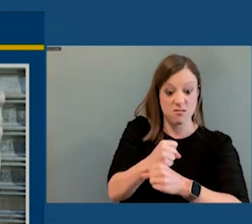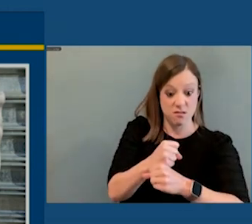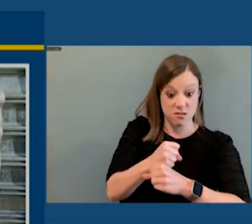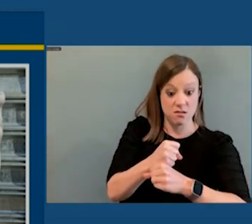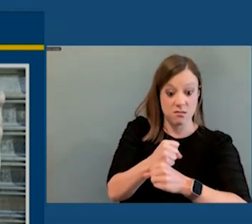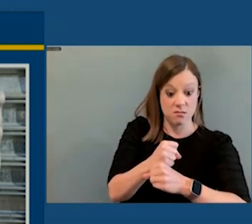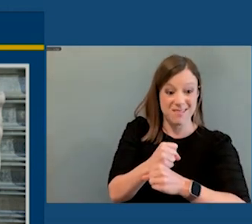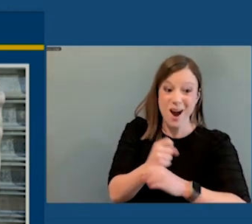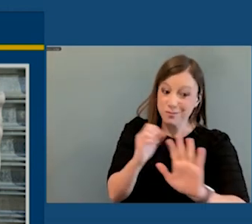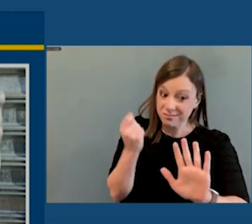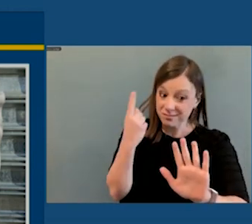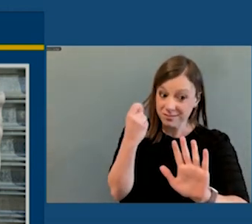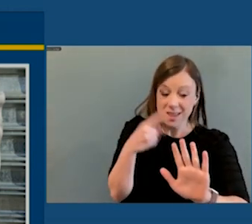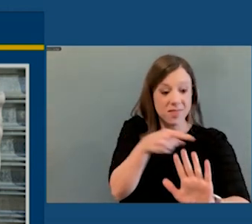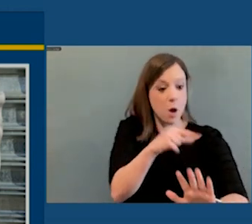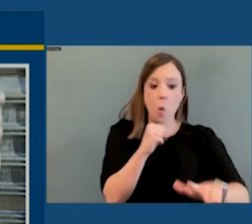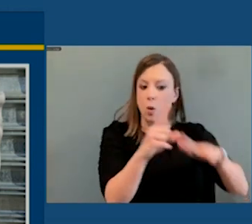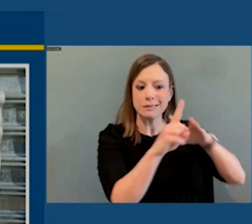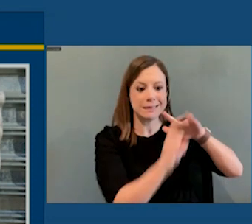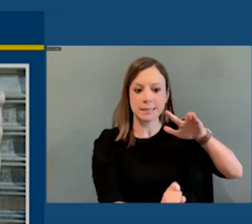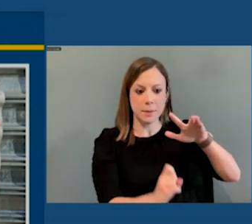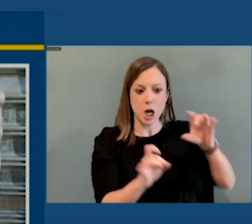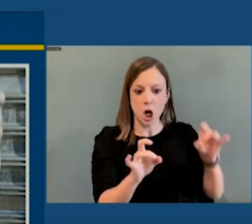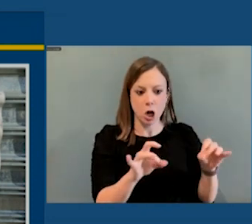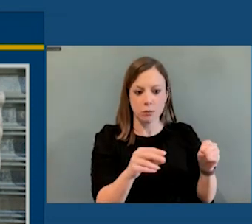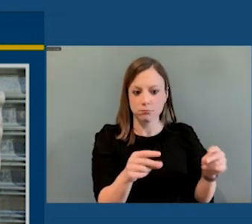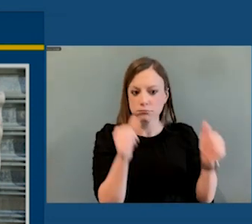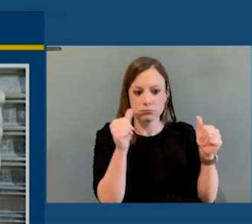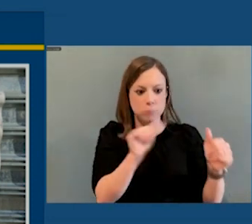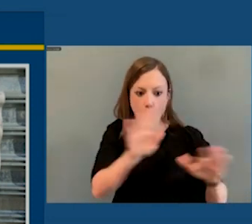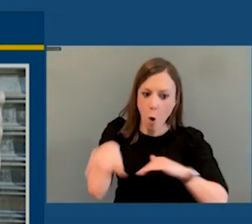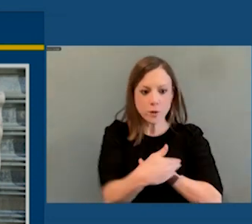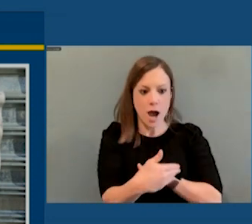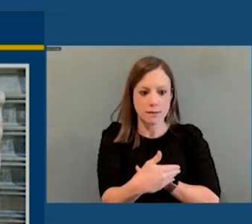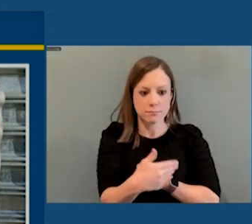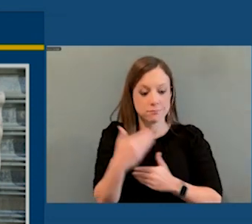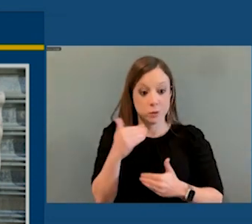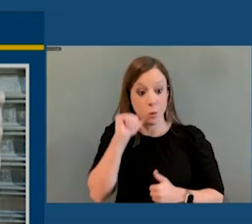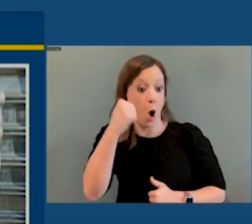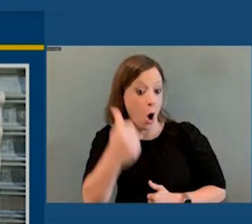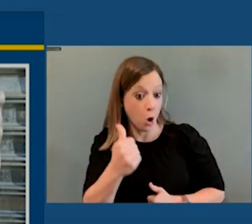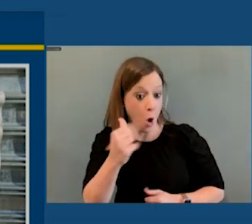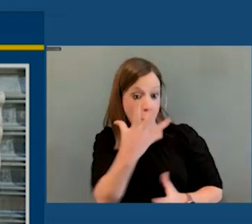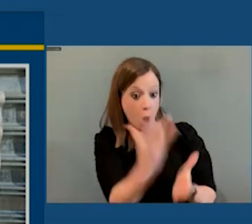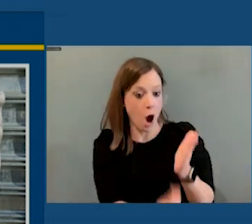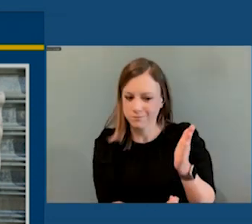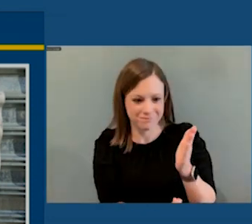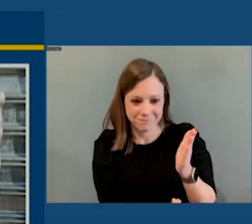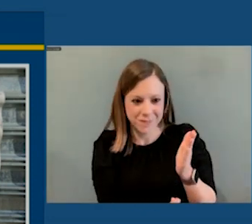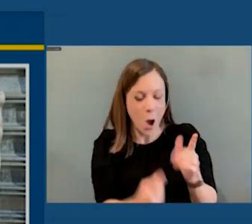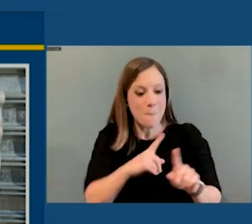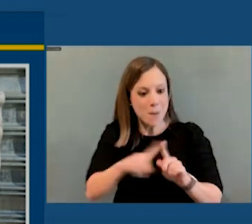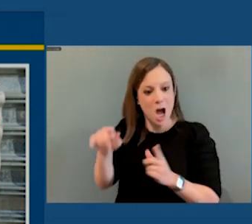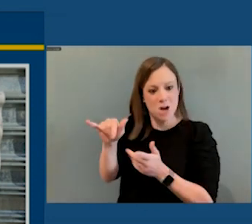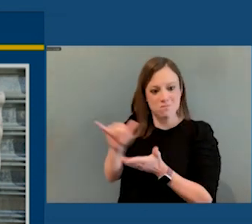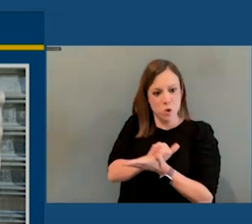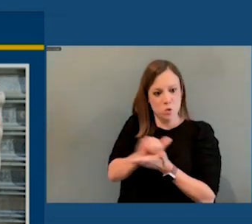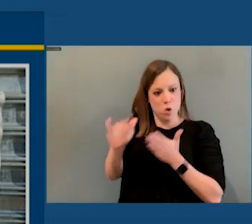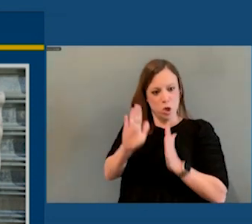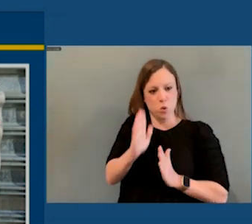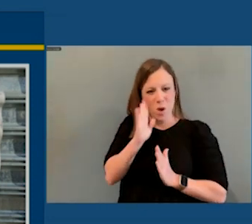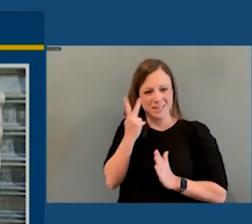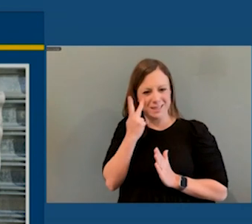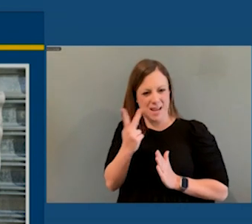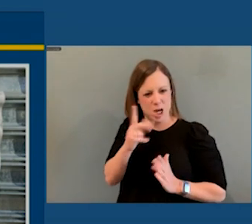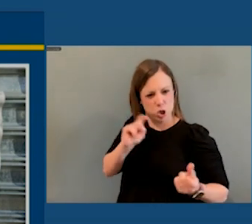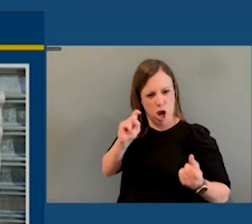overnight, but eventually New Yorkers will see the change they've been waiting for in their communities. This will clear the